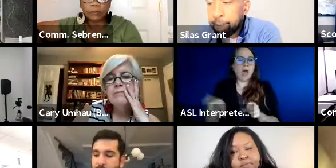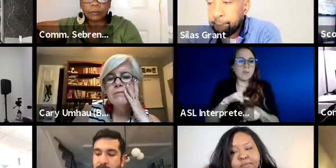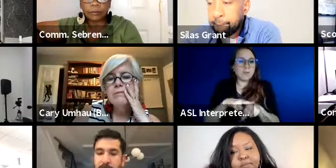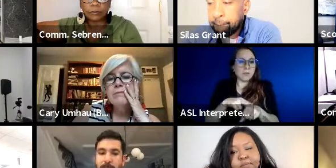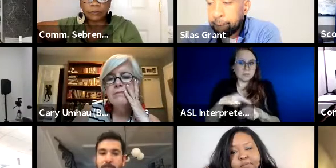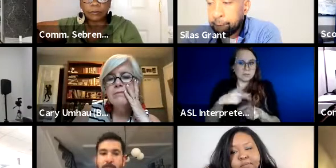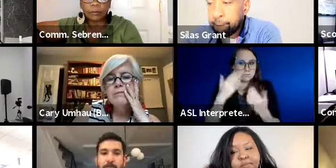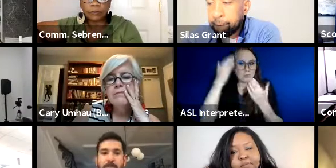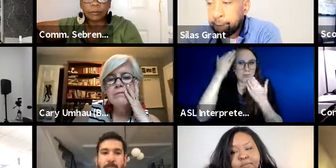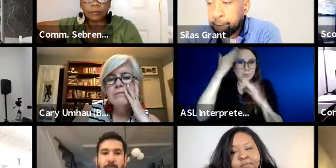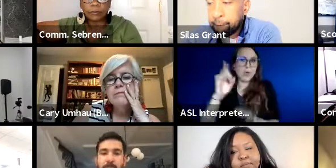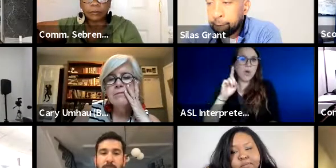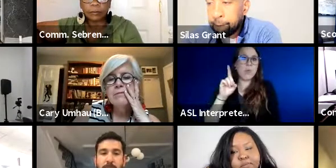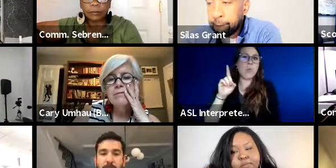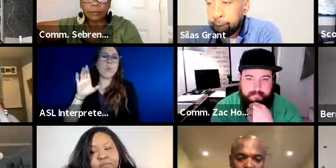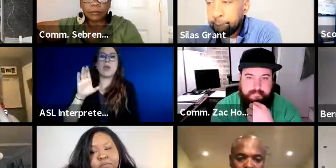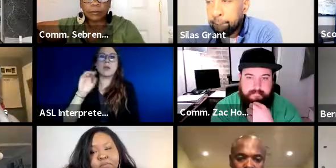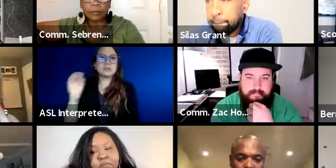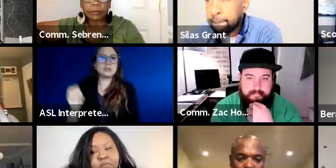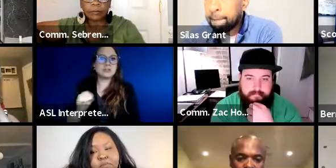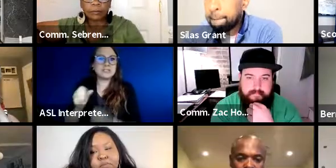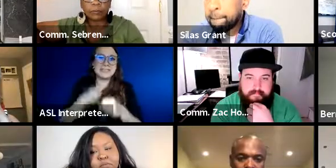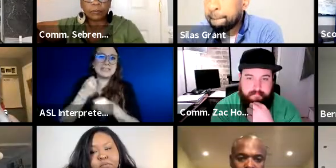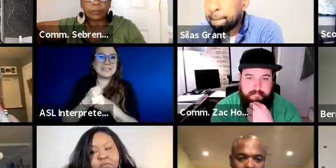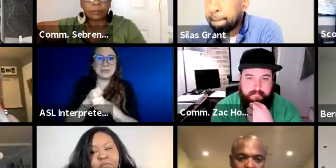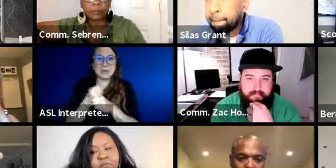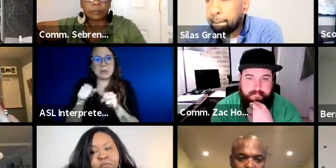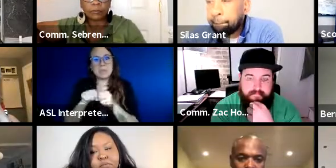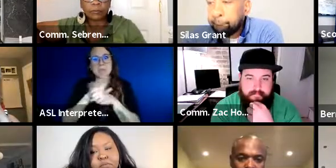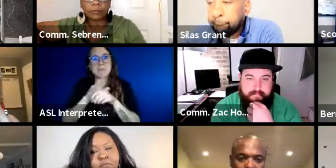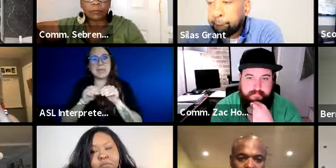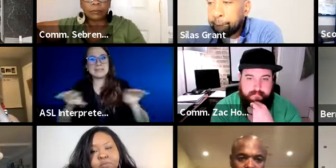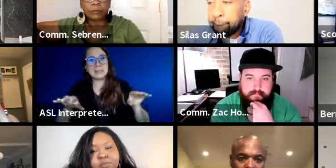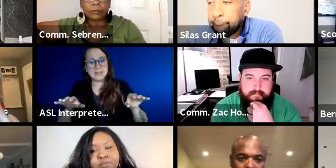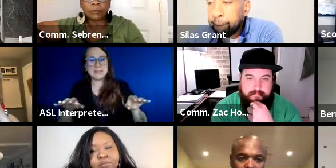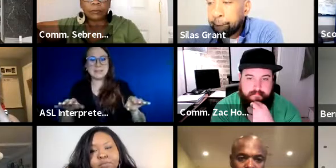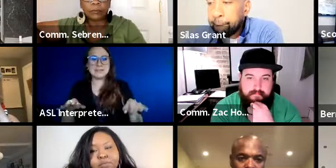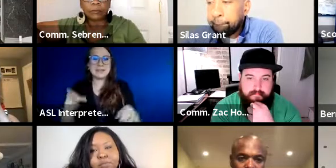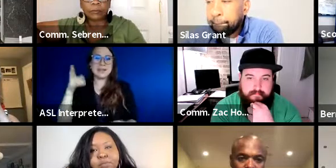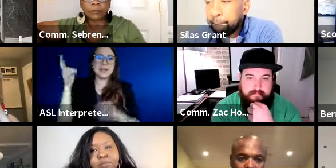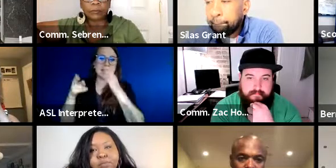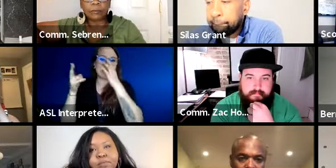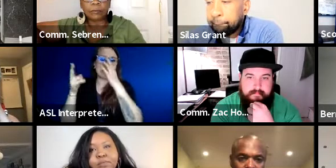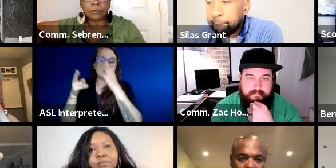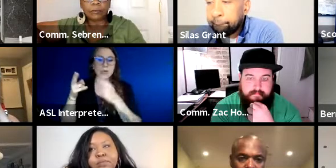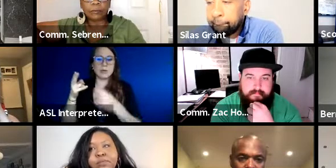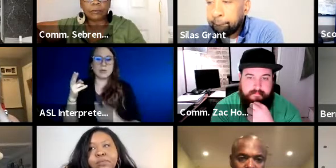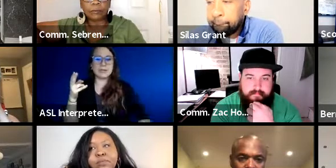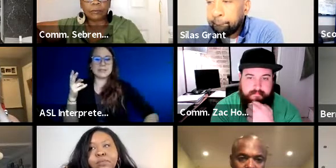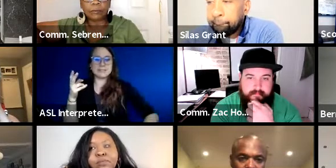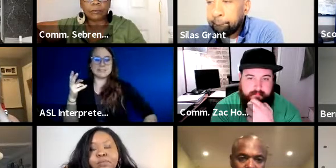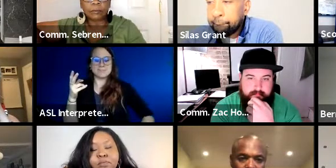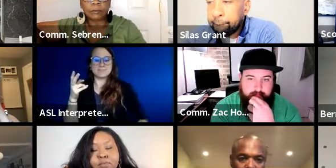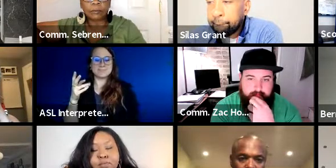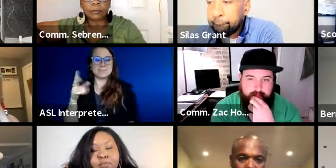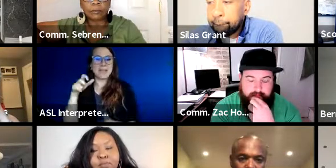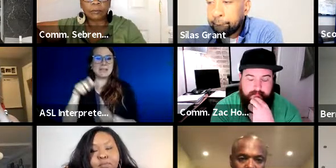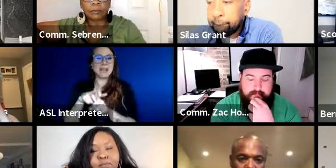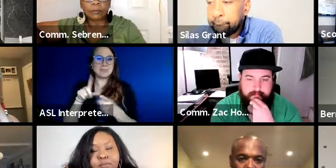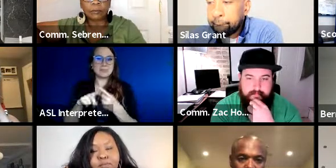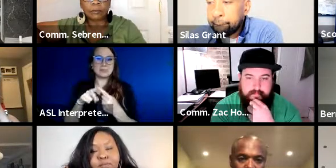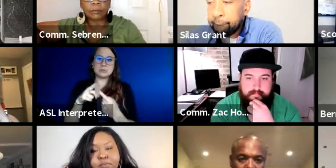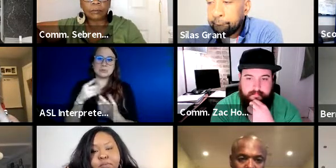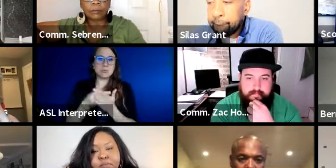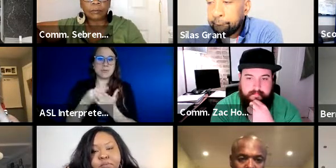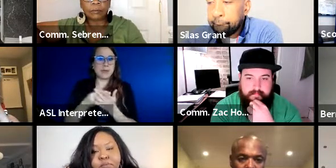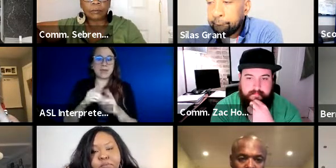a 100-year pandemic and historic claims to the trust fund, but that's what happened.